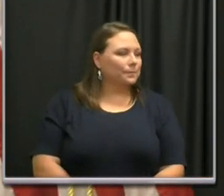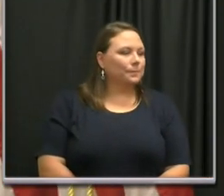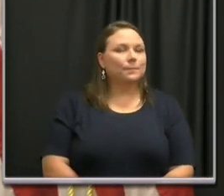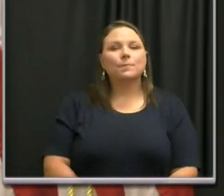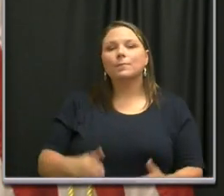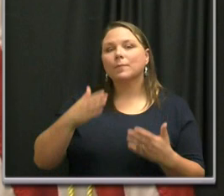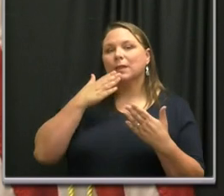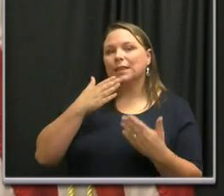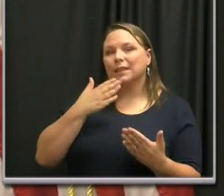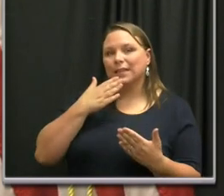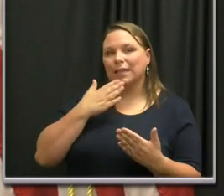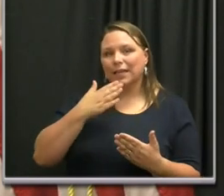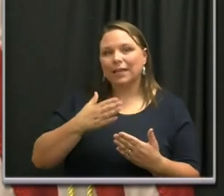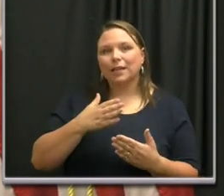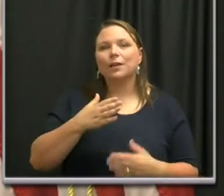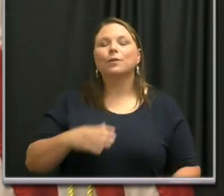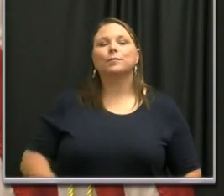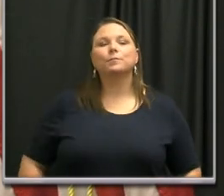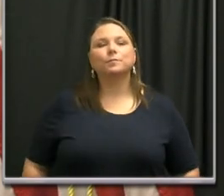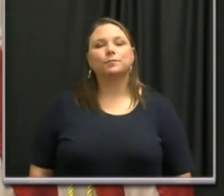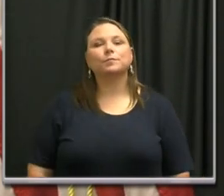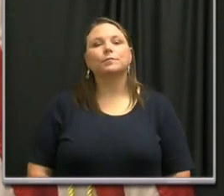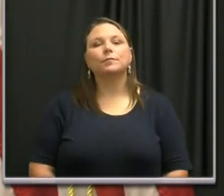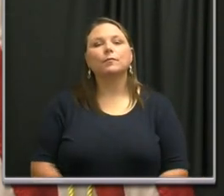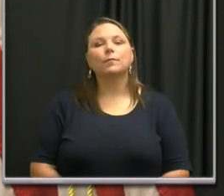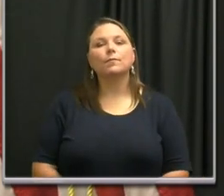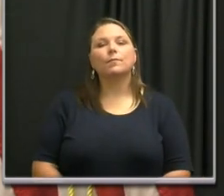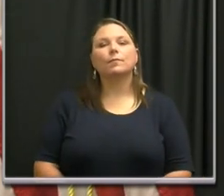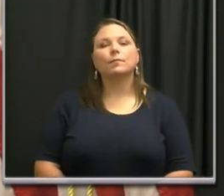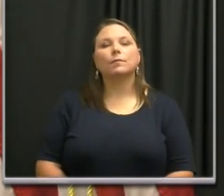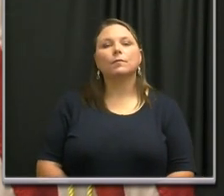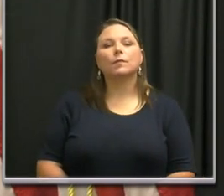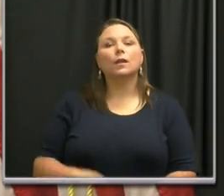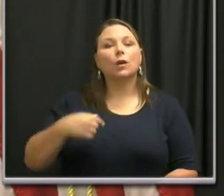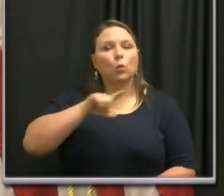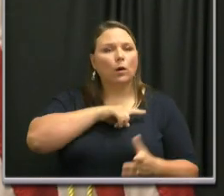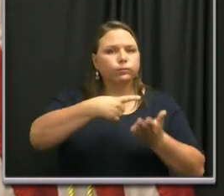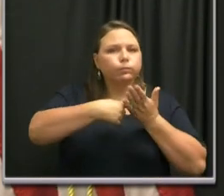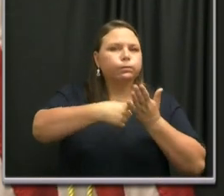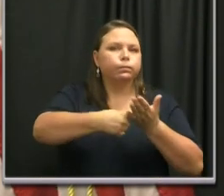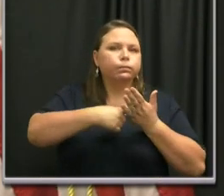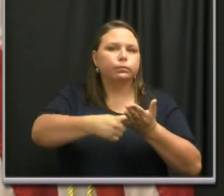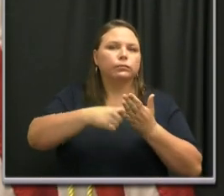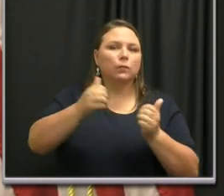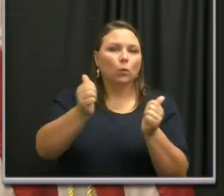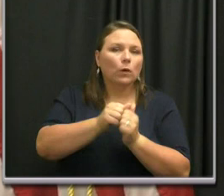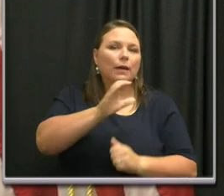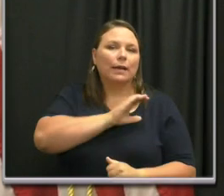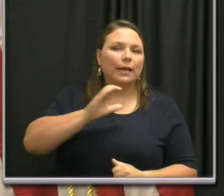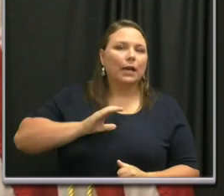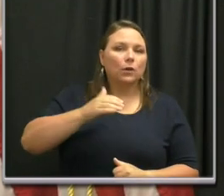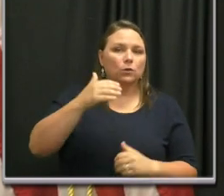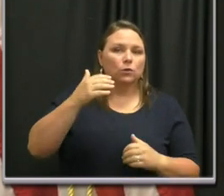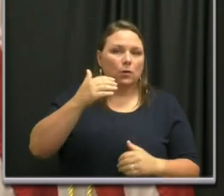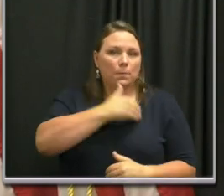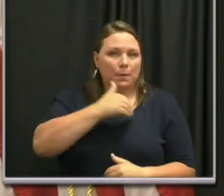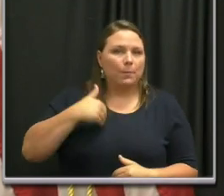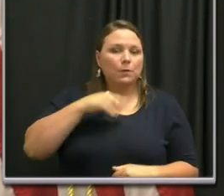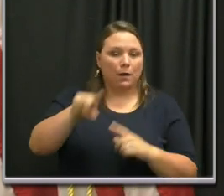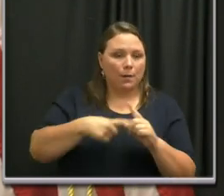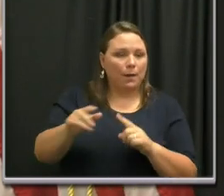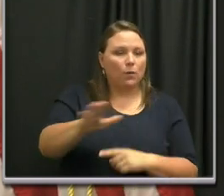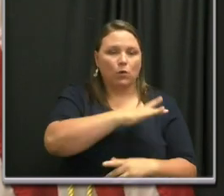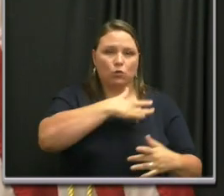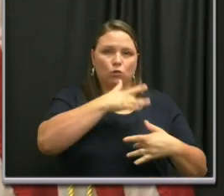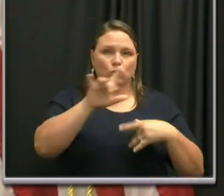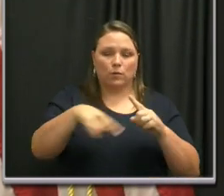Thank you, Yihan and the Tennessean. We're engaged in active discussions with council members about their concerns about this program. There